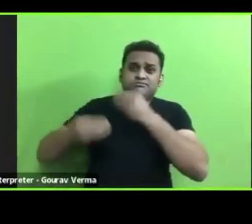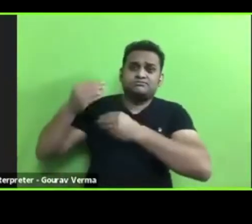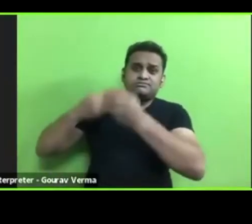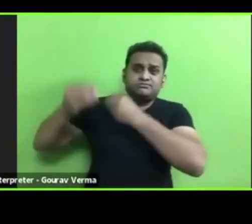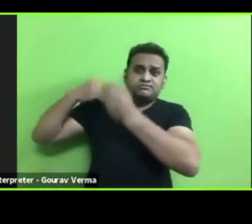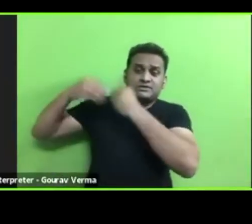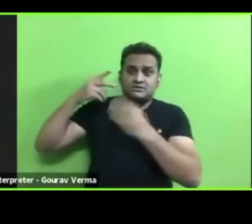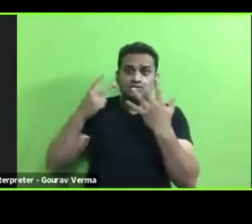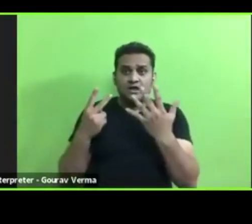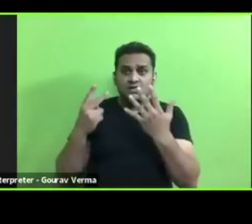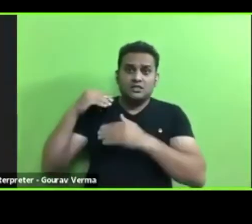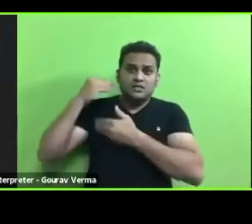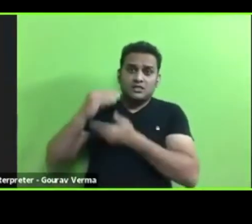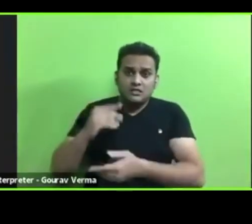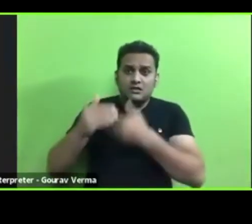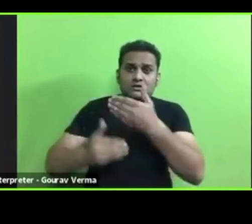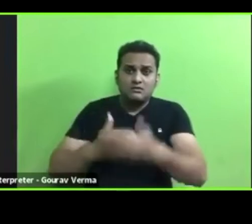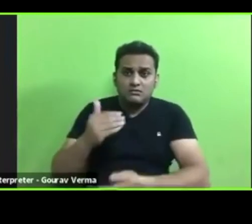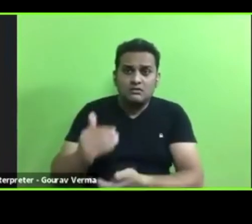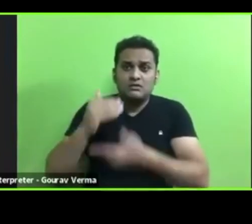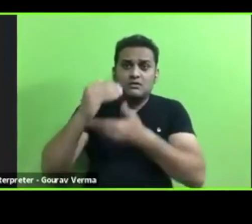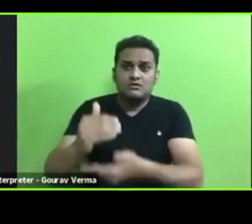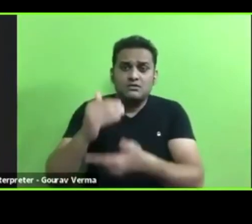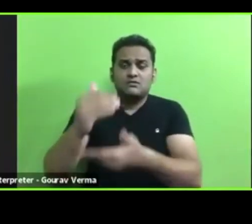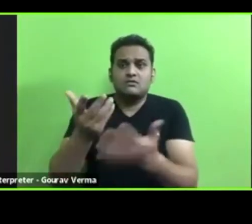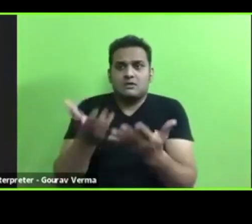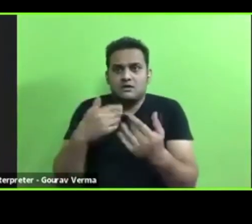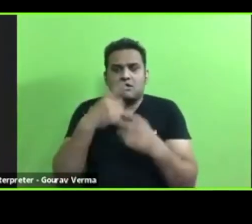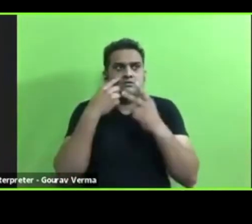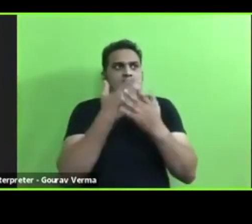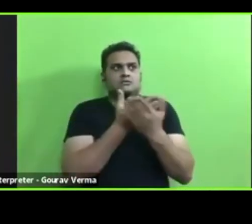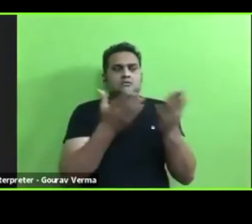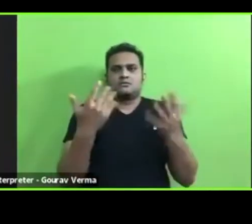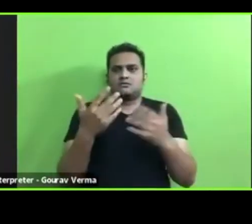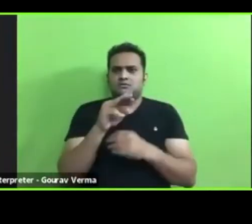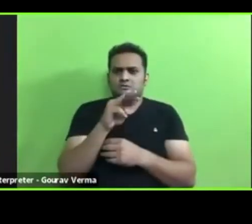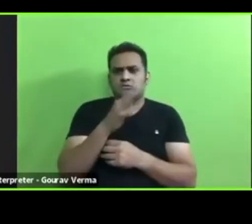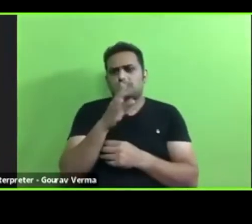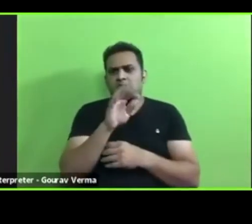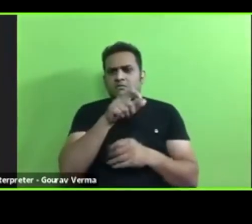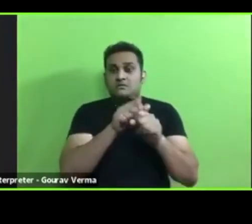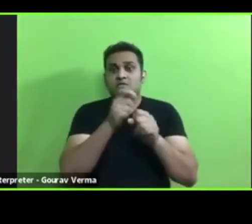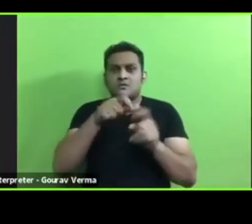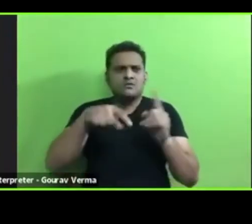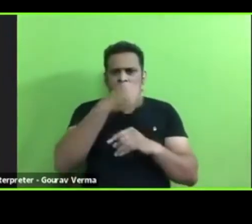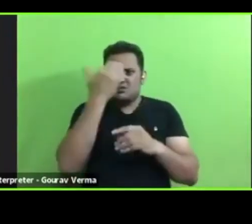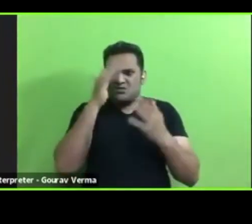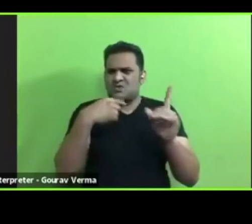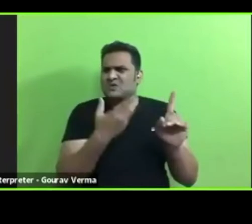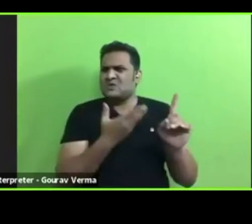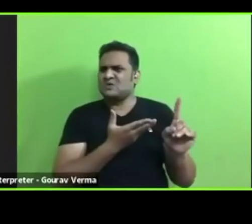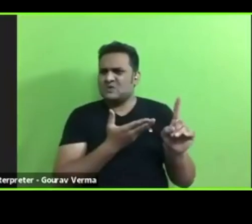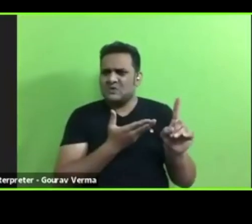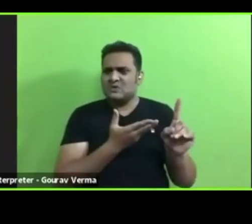family, I have traced about 35, 40 makers now. Now, nobody knows them. Nobody knows